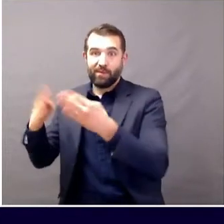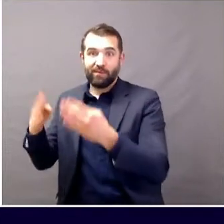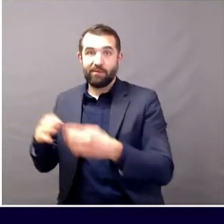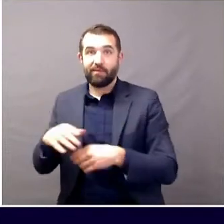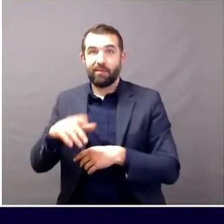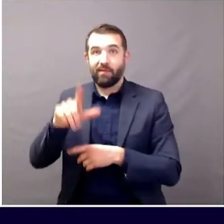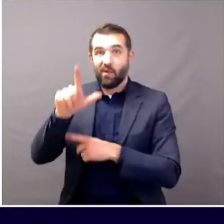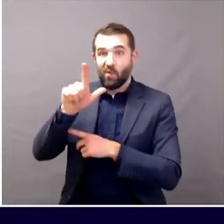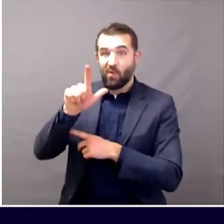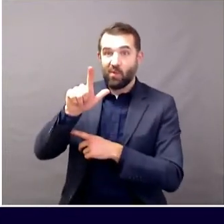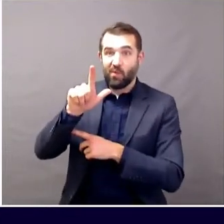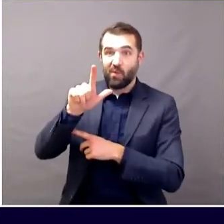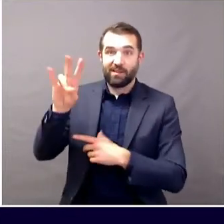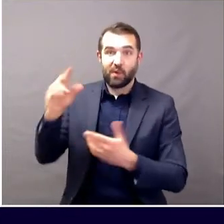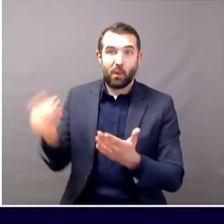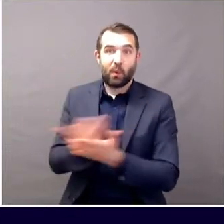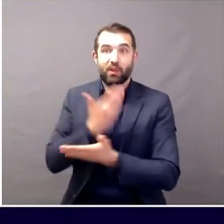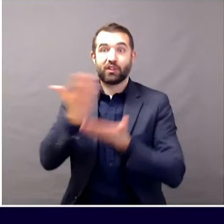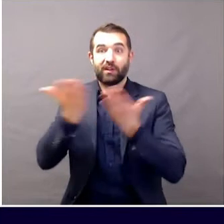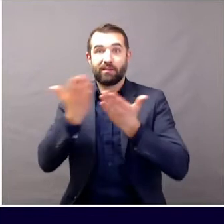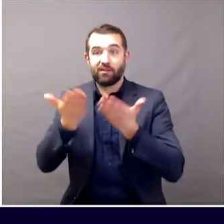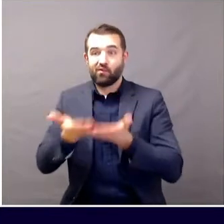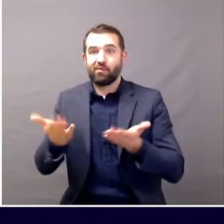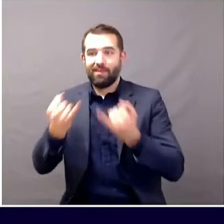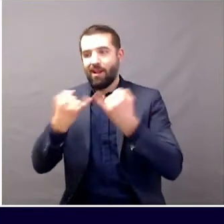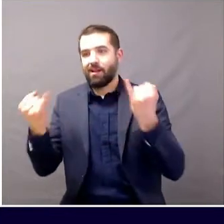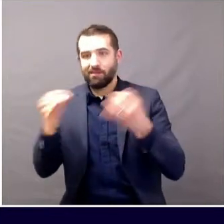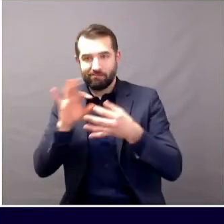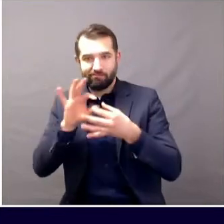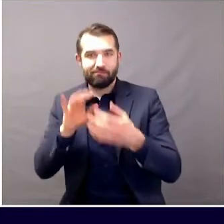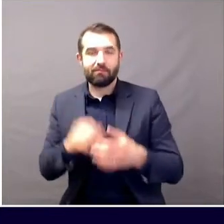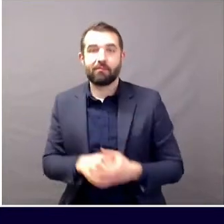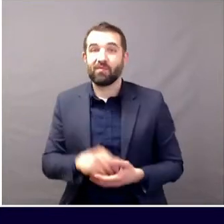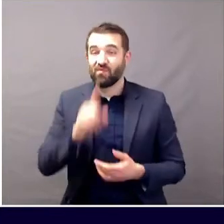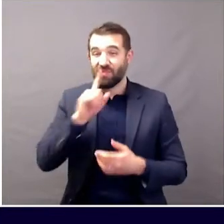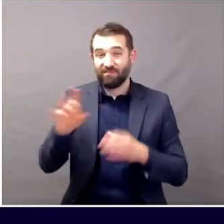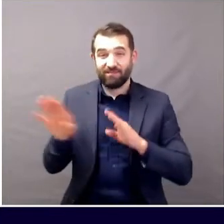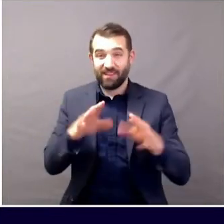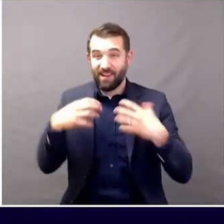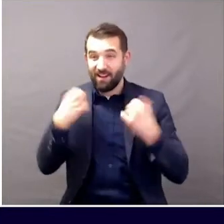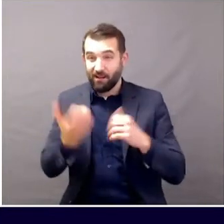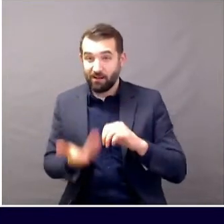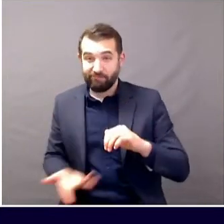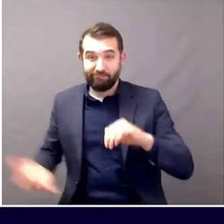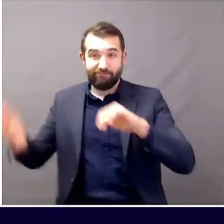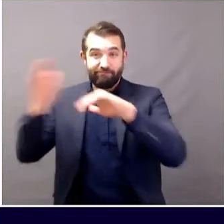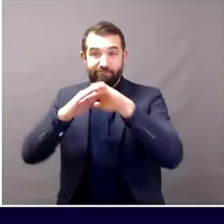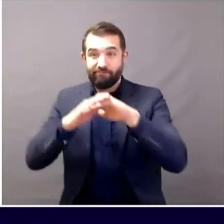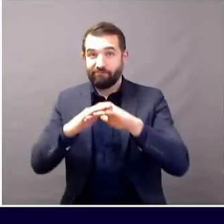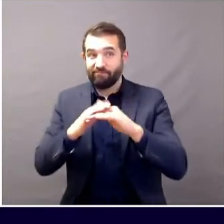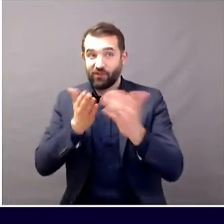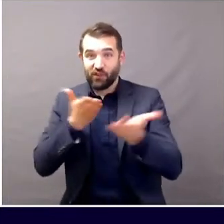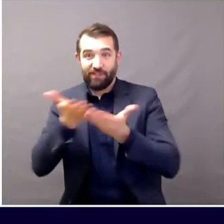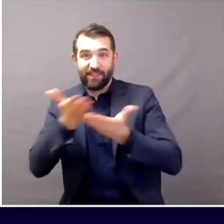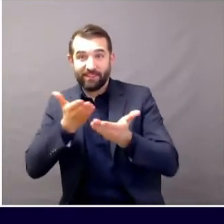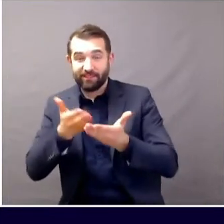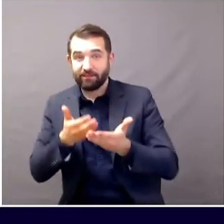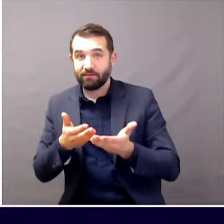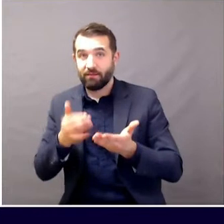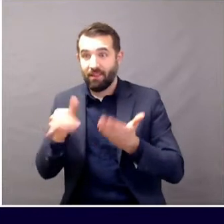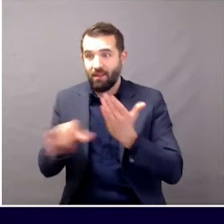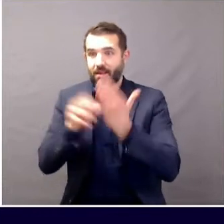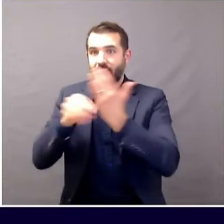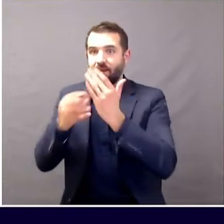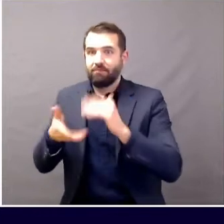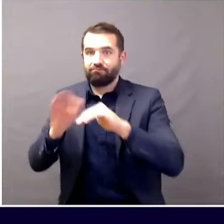it may seem surprising to hear, we actually may be seeing a greater availability. And once the pandemic ends in a rural state